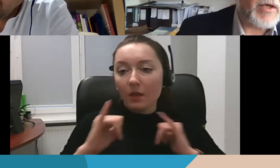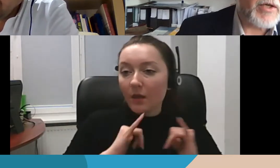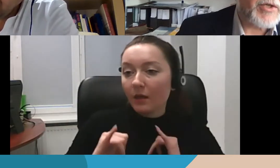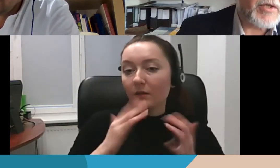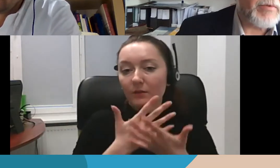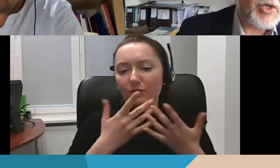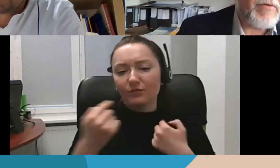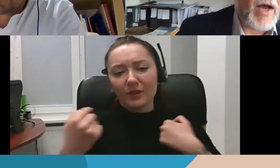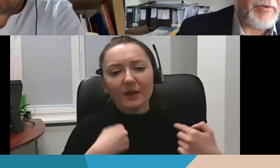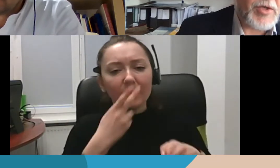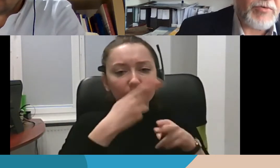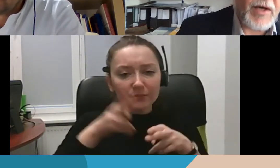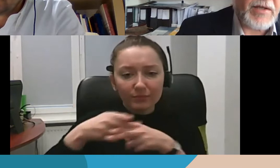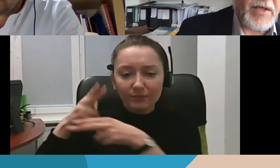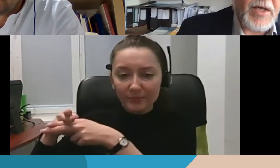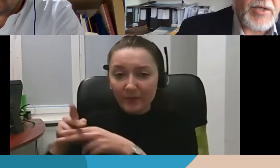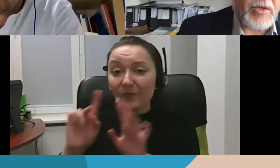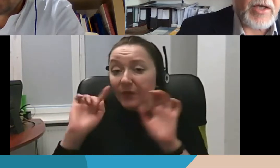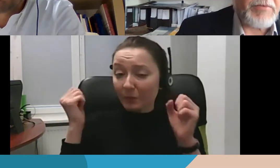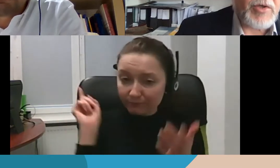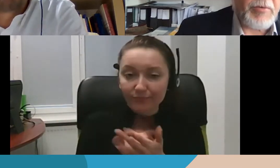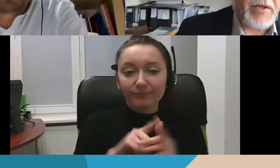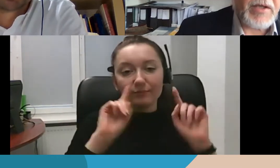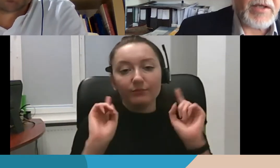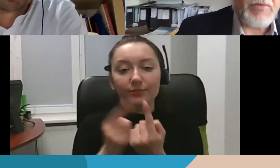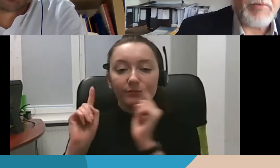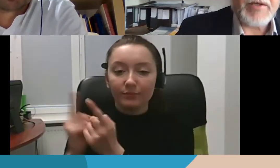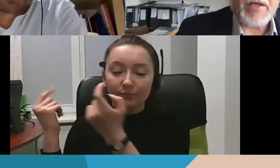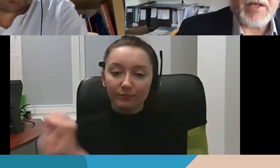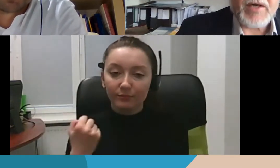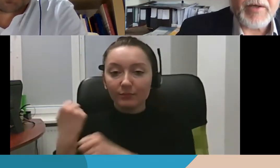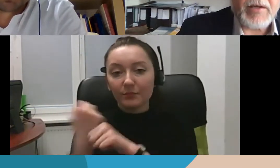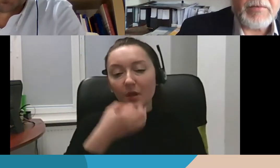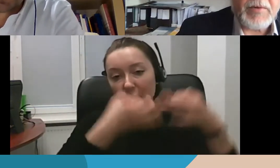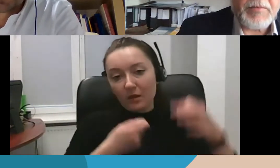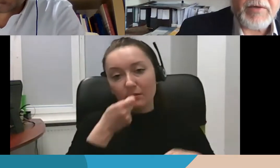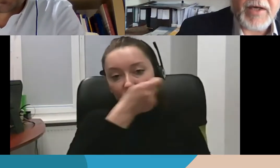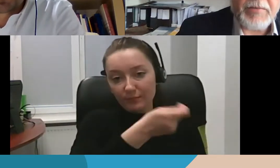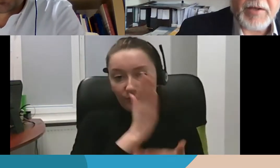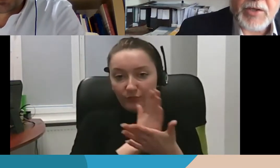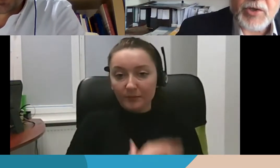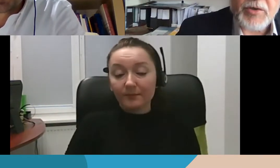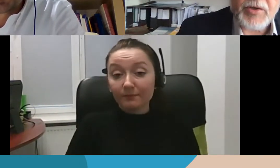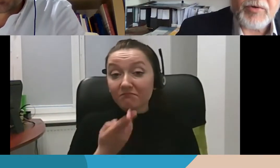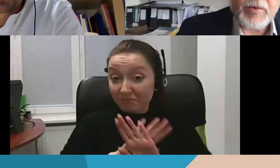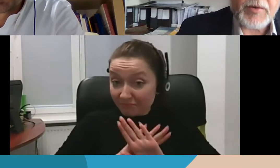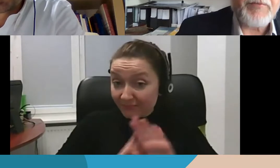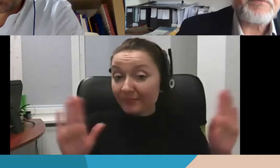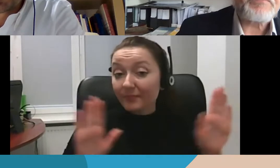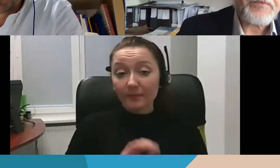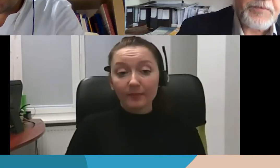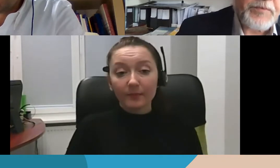rights violations which have happened so far. So let me stop here at the moment, and then I will be available later on if you